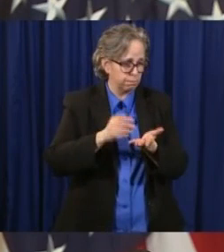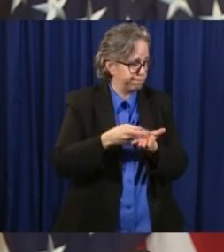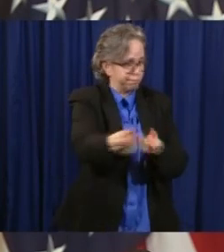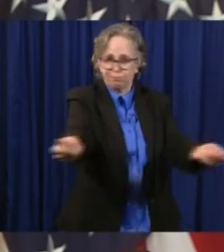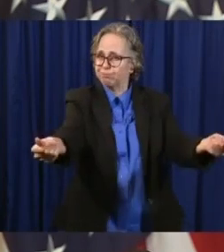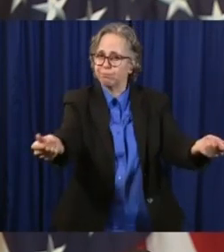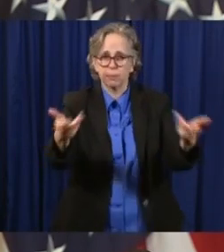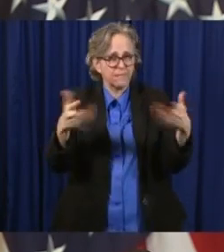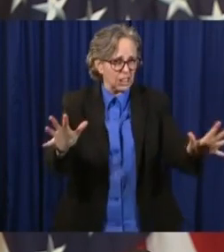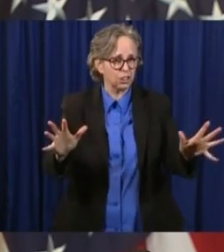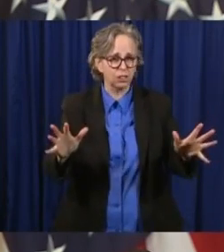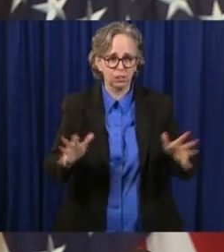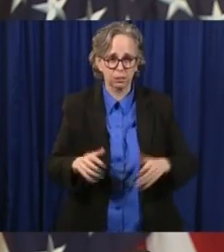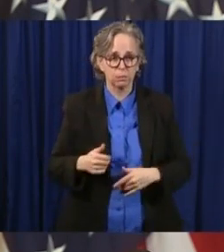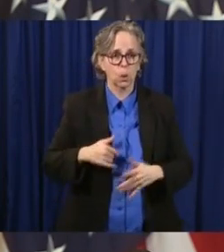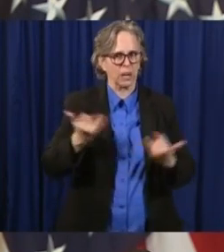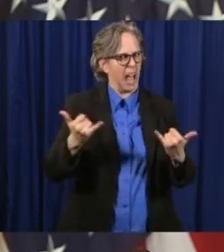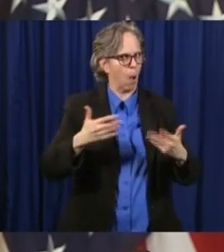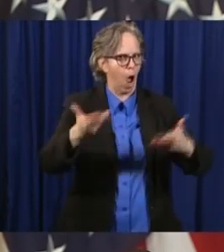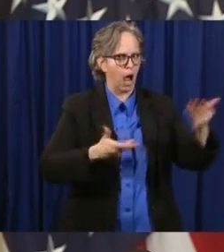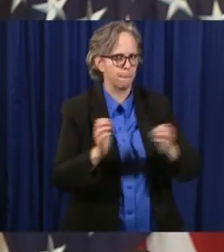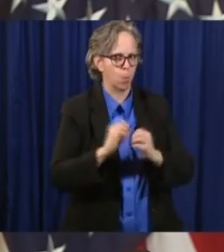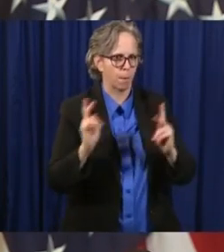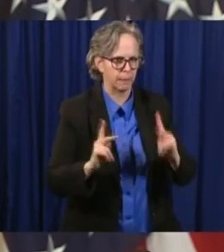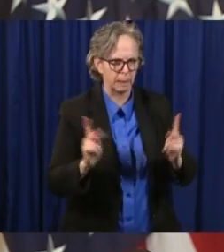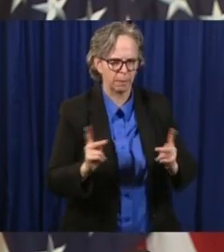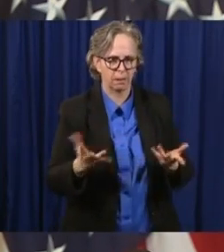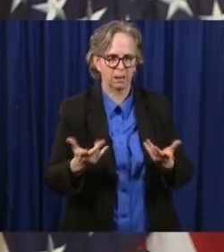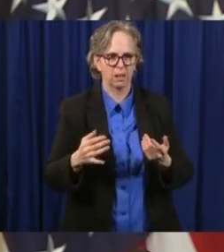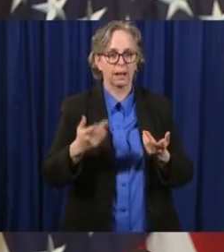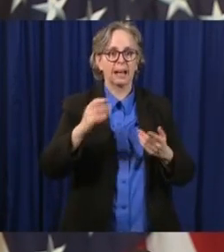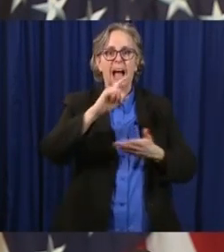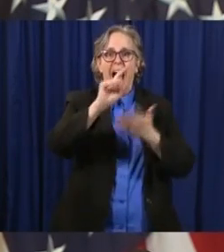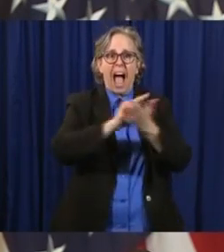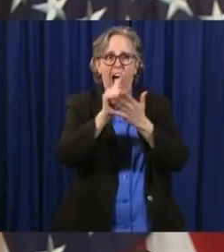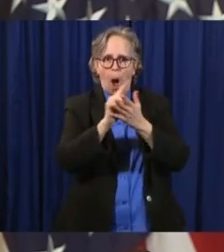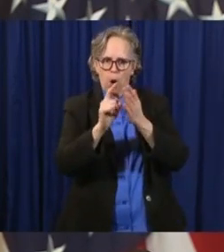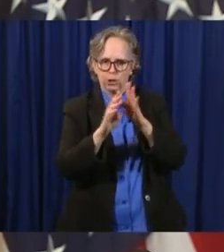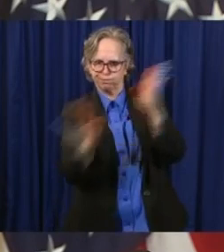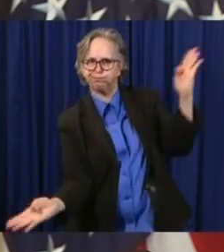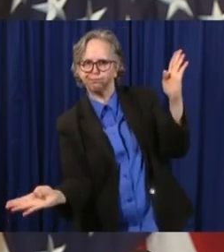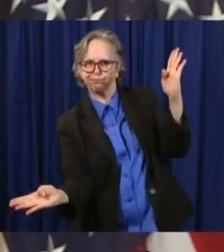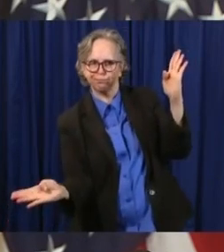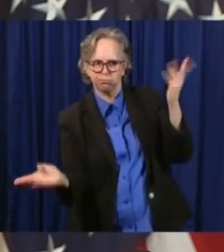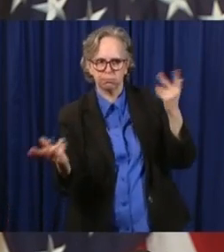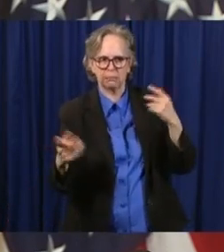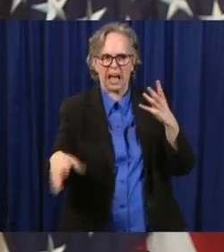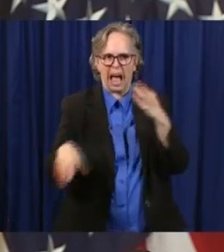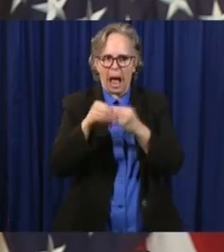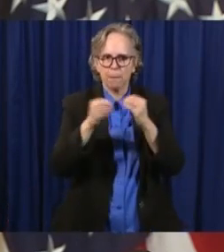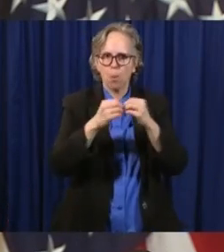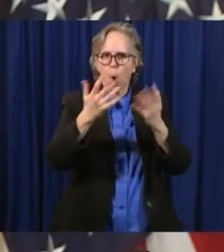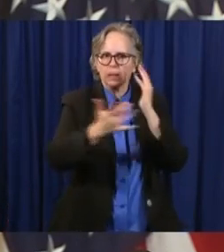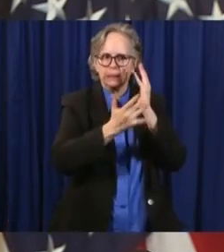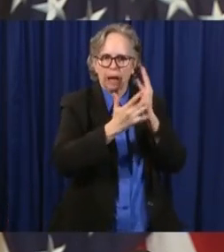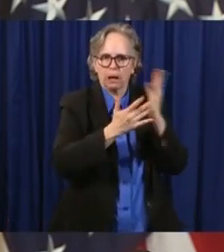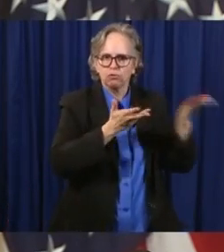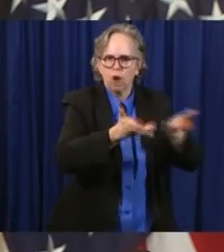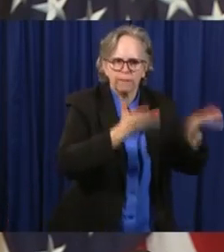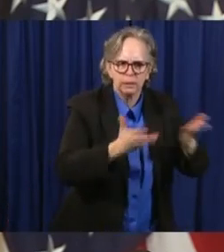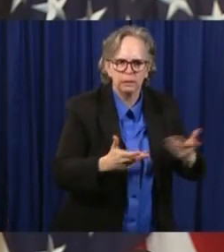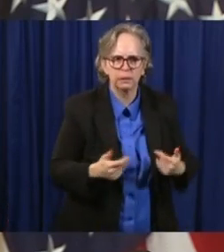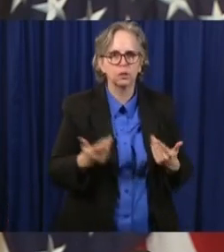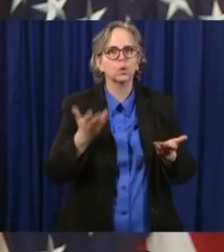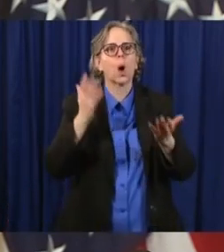working longer hours, and adding more technological capacity so that we can serve you as quickly as possible. We have extended our